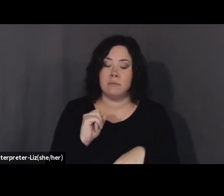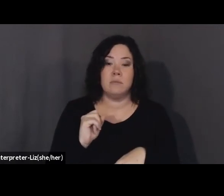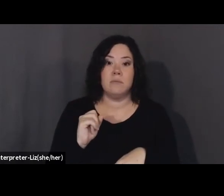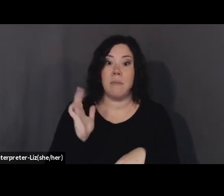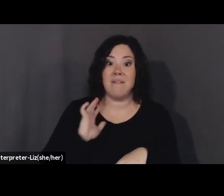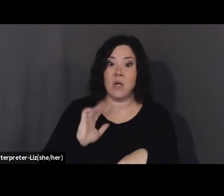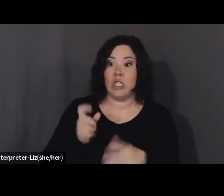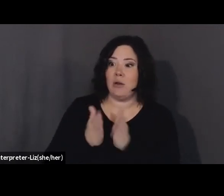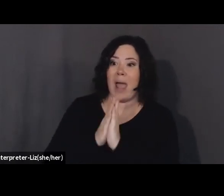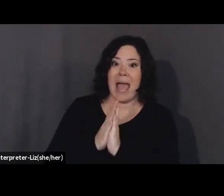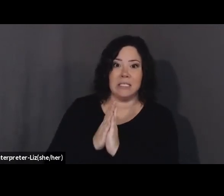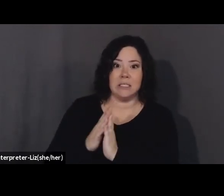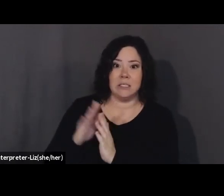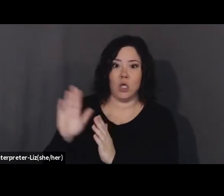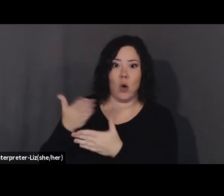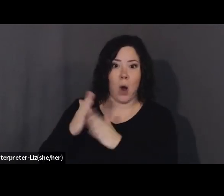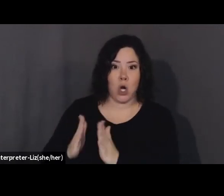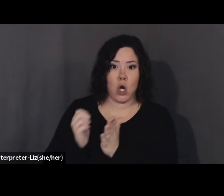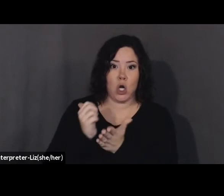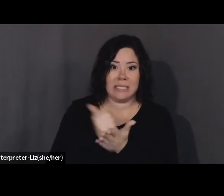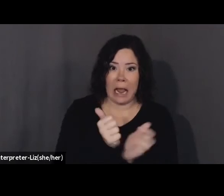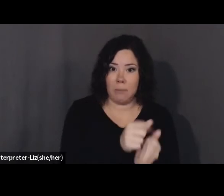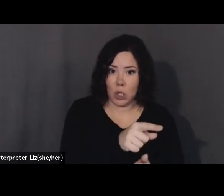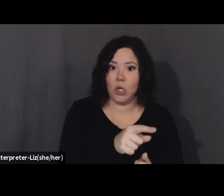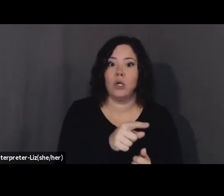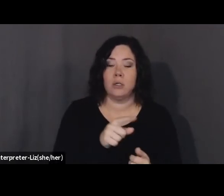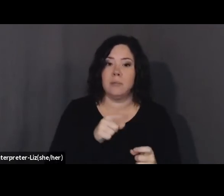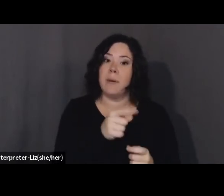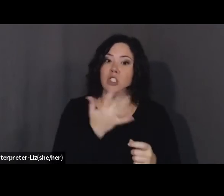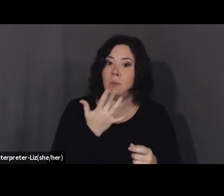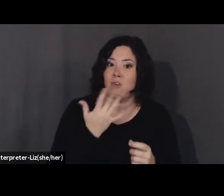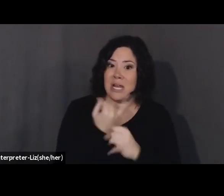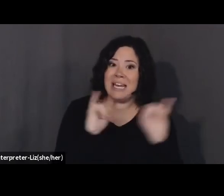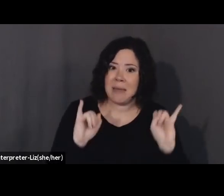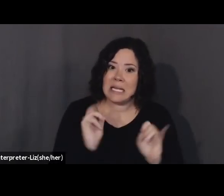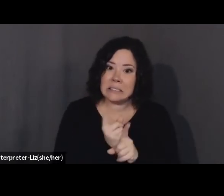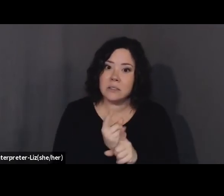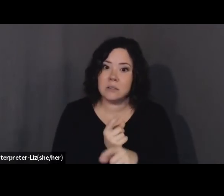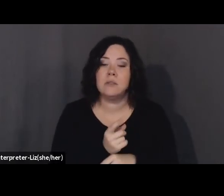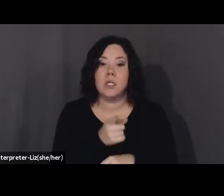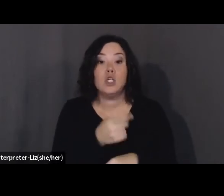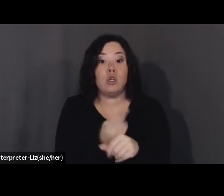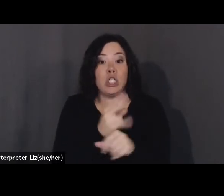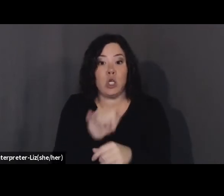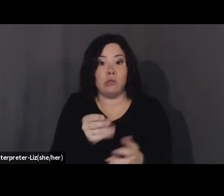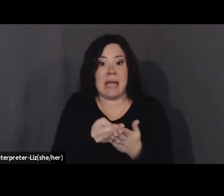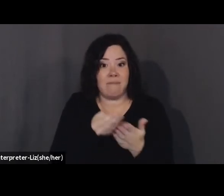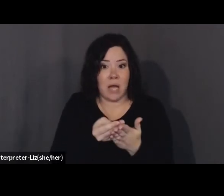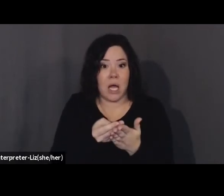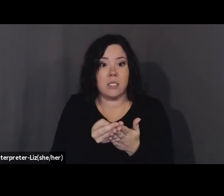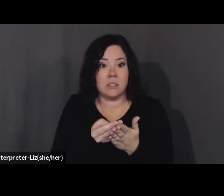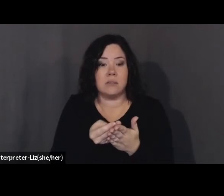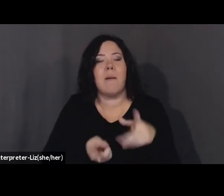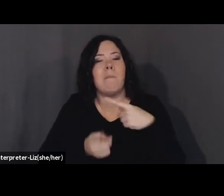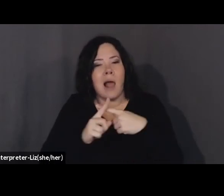some independence. So with this program, she used the home usability funds plus funds from